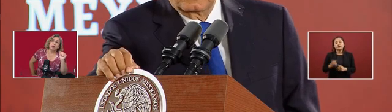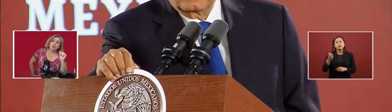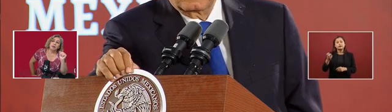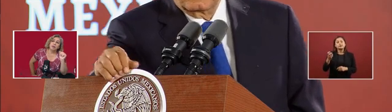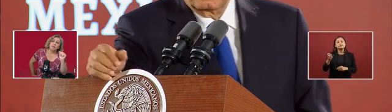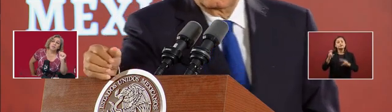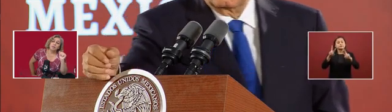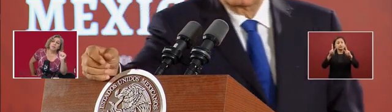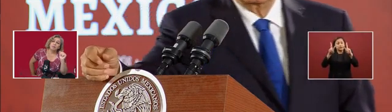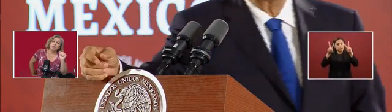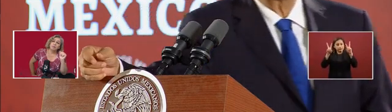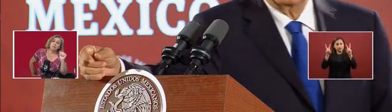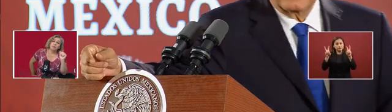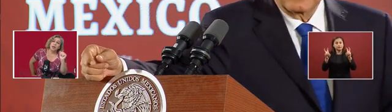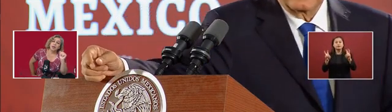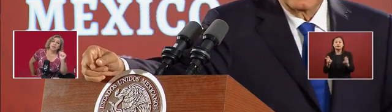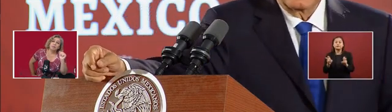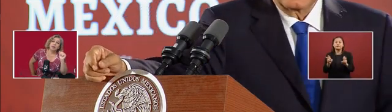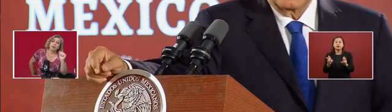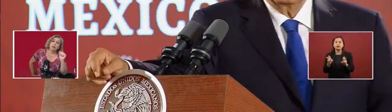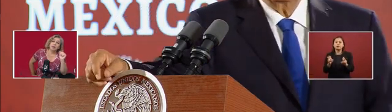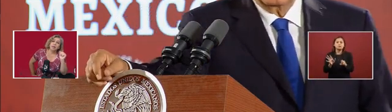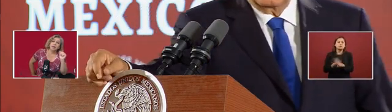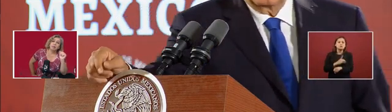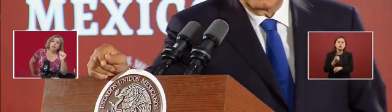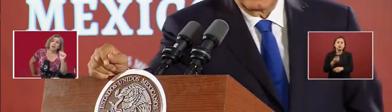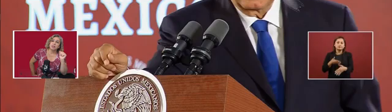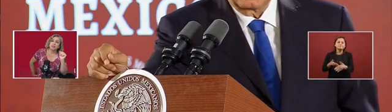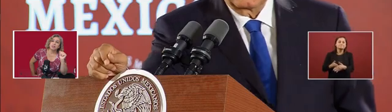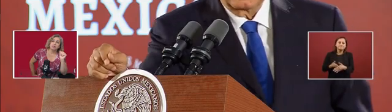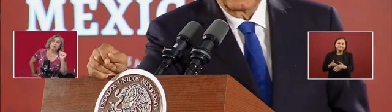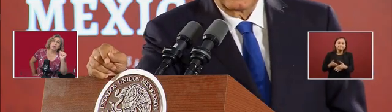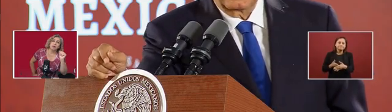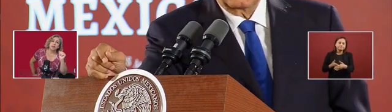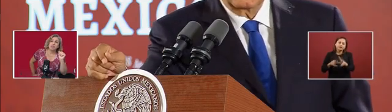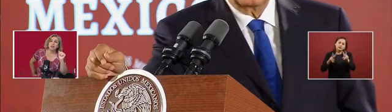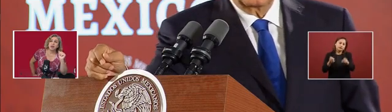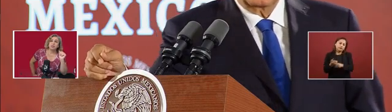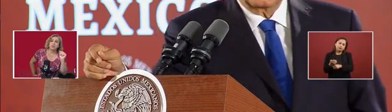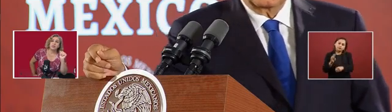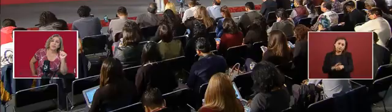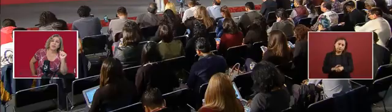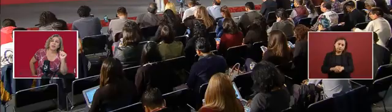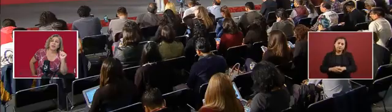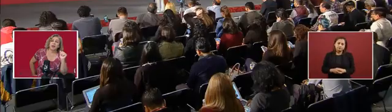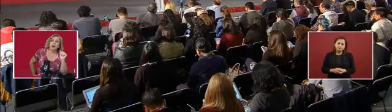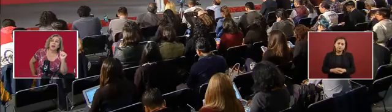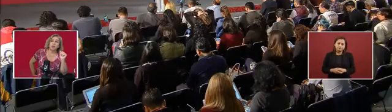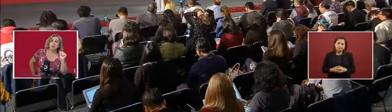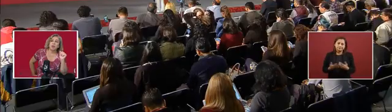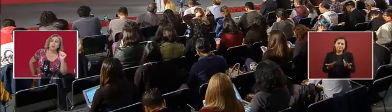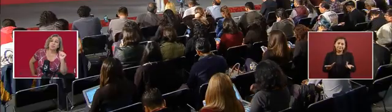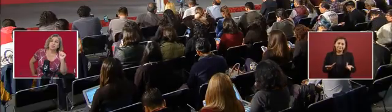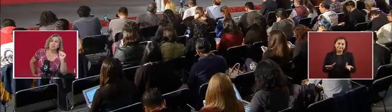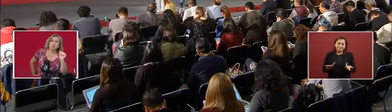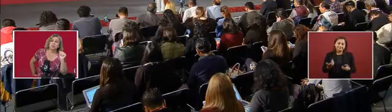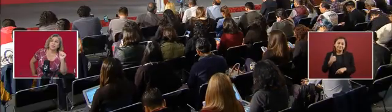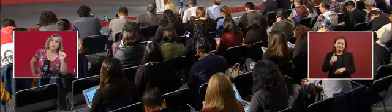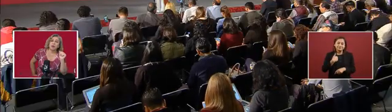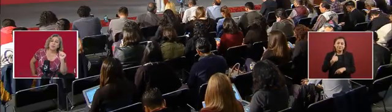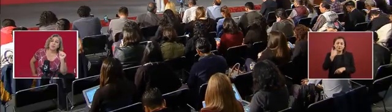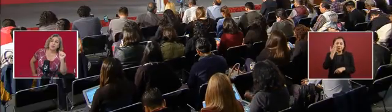no minors. afortunadamente. They're not La gente está muy imaginary despierta, muy citizens. avispada. The people are Y aware también